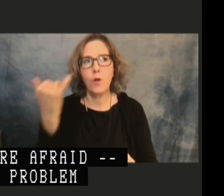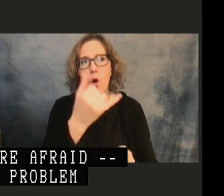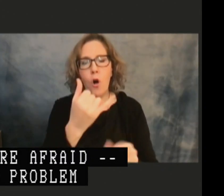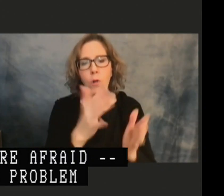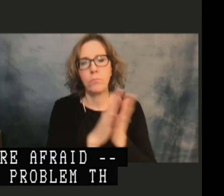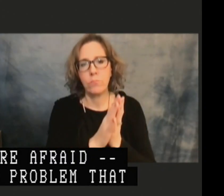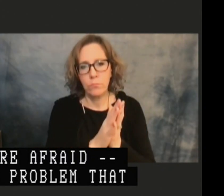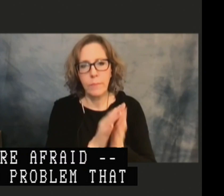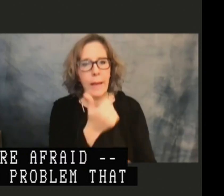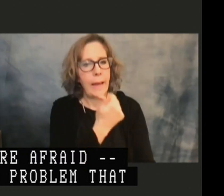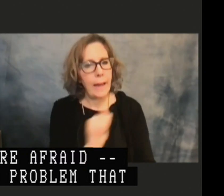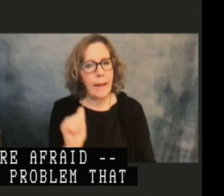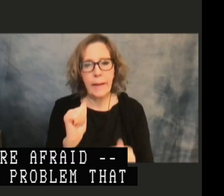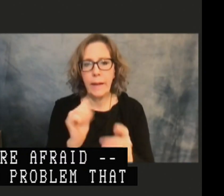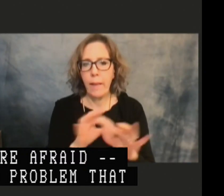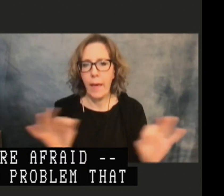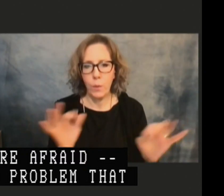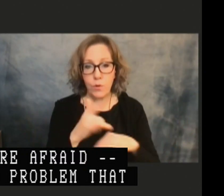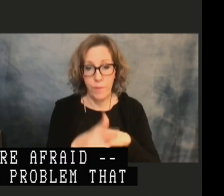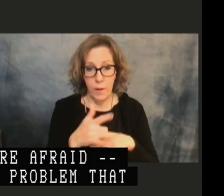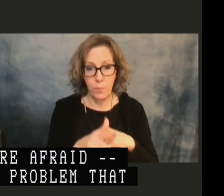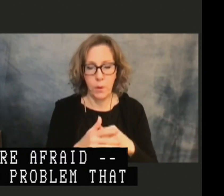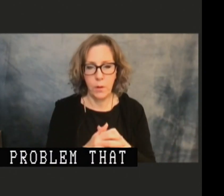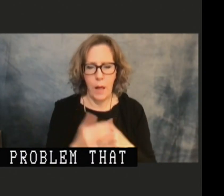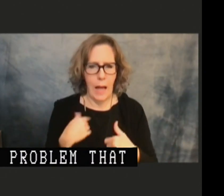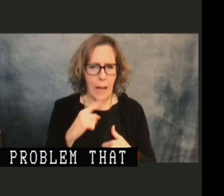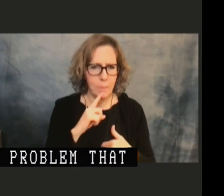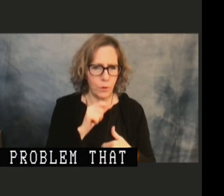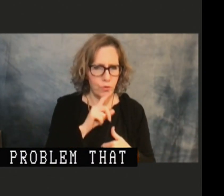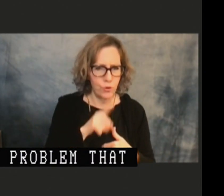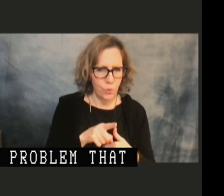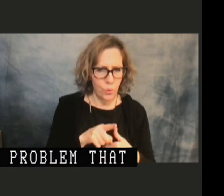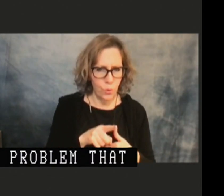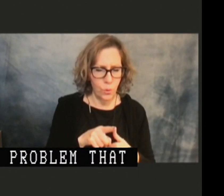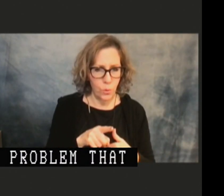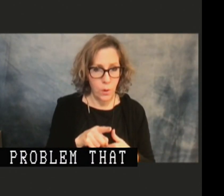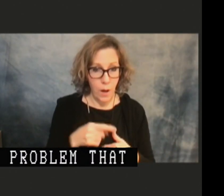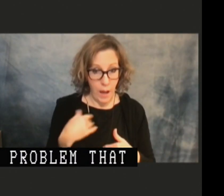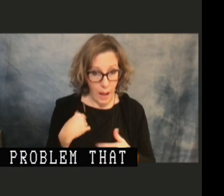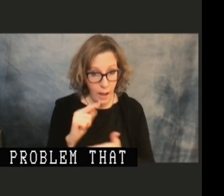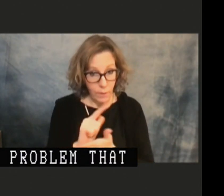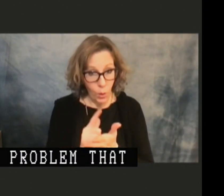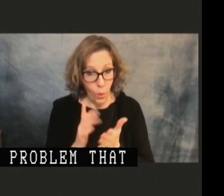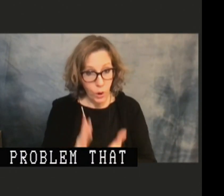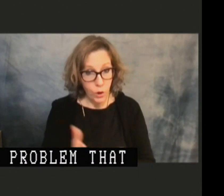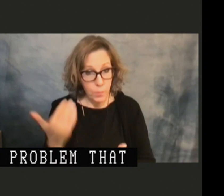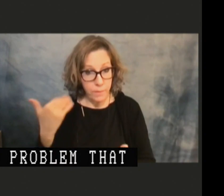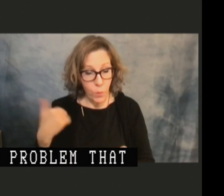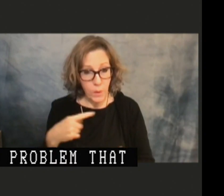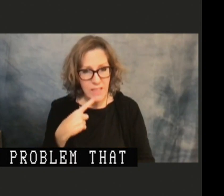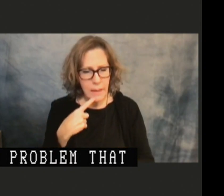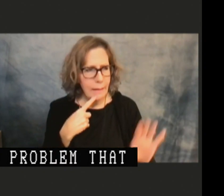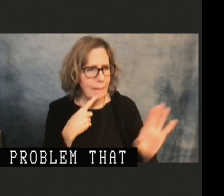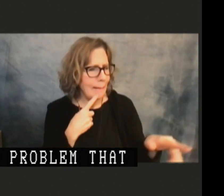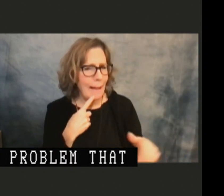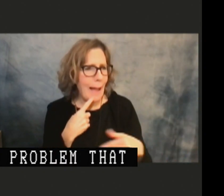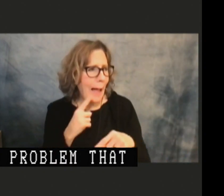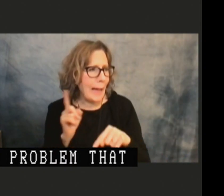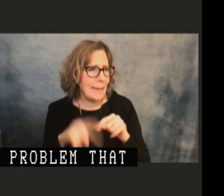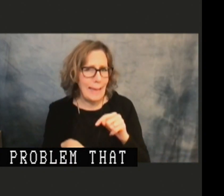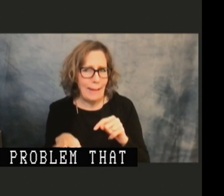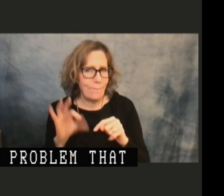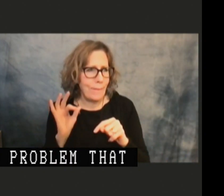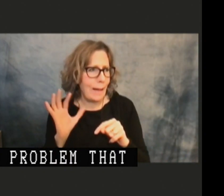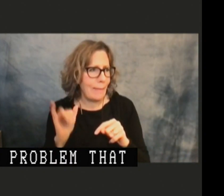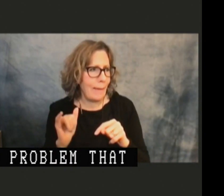any language that has been available. I'm not sure, I don't think there's ever been a lawyer that's called us and said, hey, that language is not available. So we have a